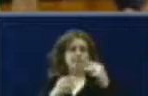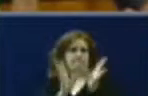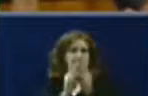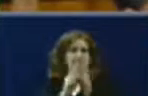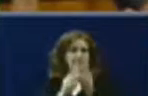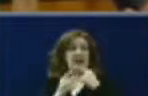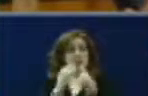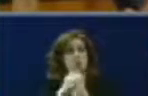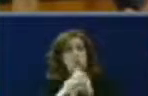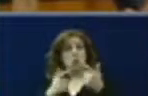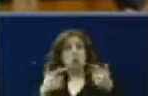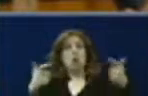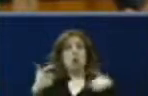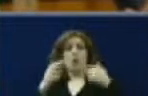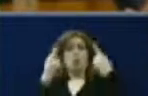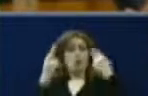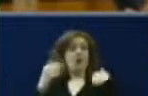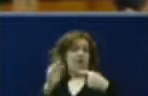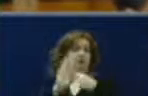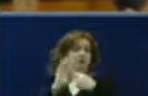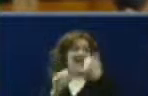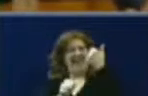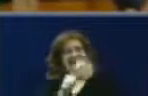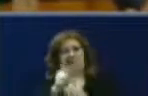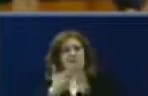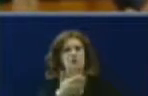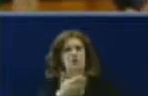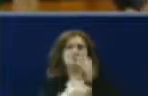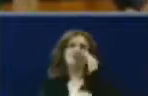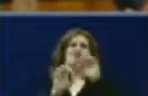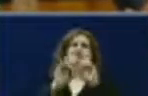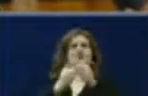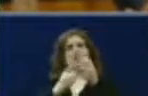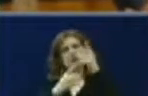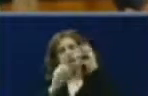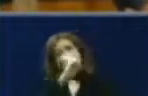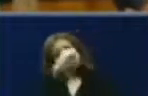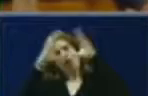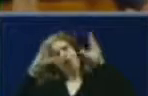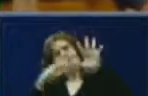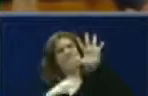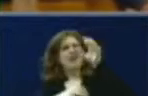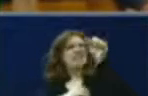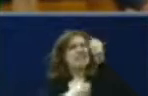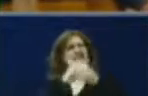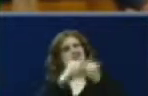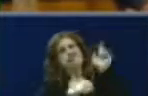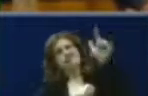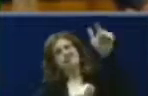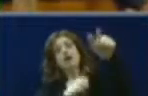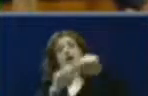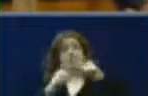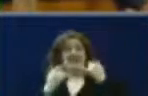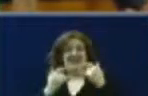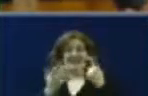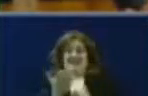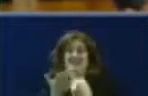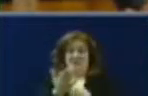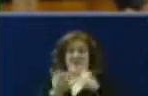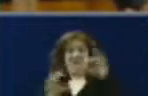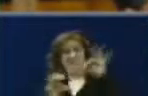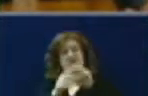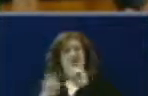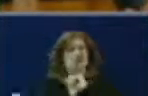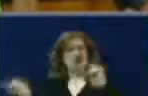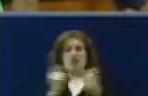hope to have representation in every school. We know the district is looking ahead 5 to 10 years down the road, but sometimes when you turn a boat around, children